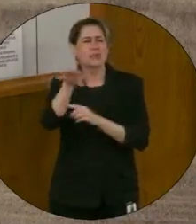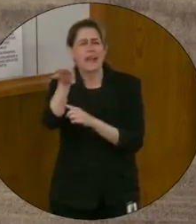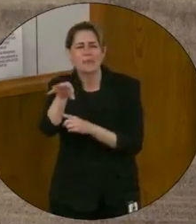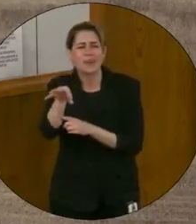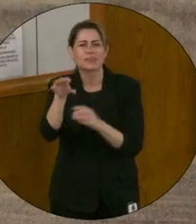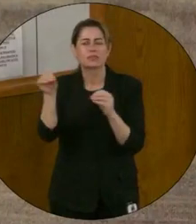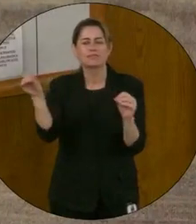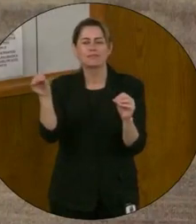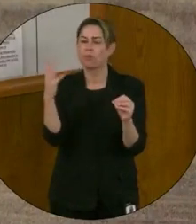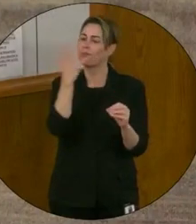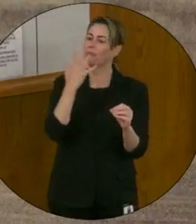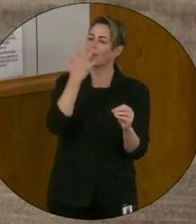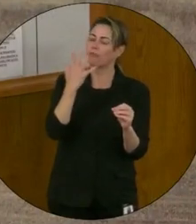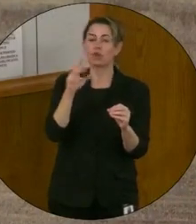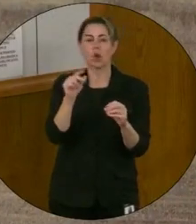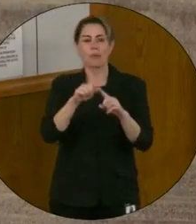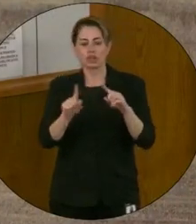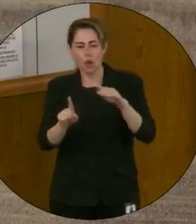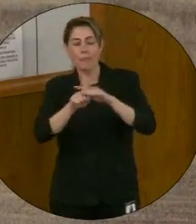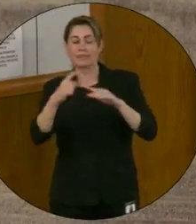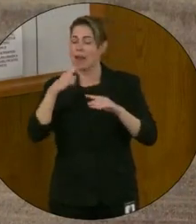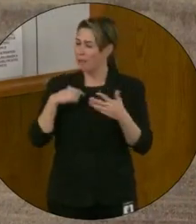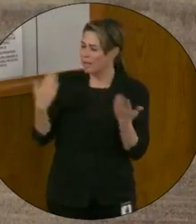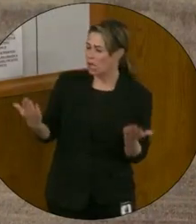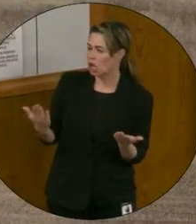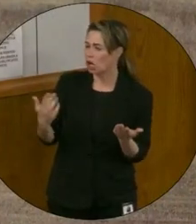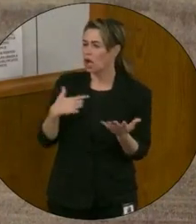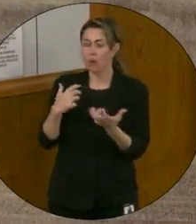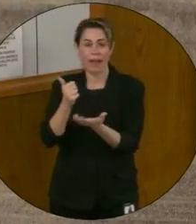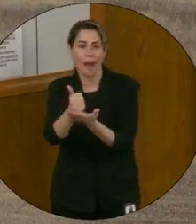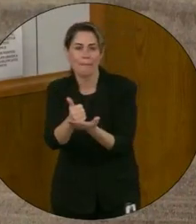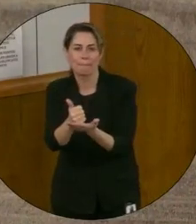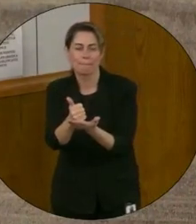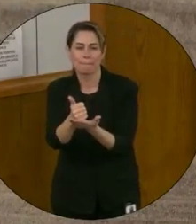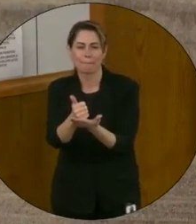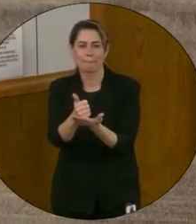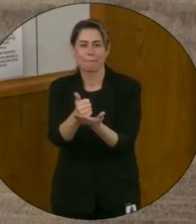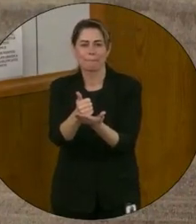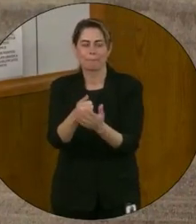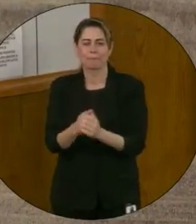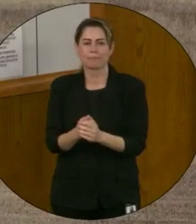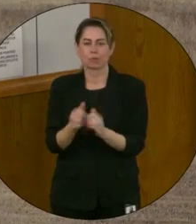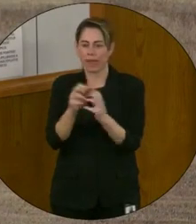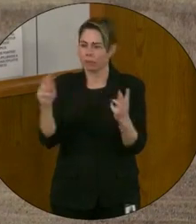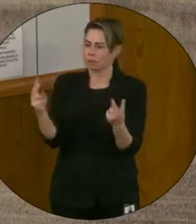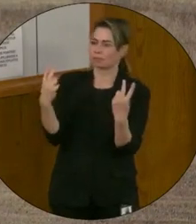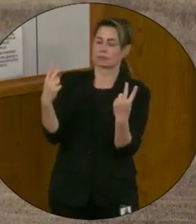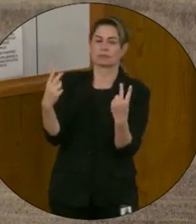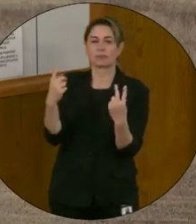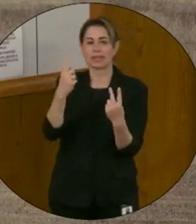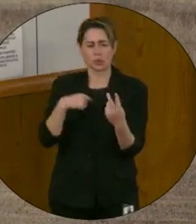show. Just show up and say, I'm here and I want to help because we need it.